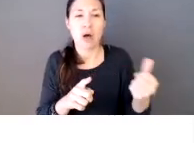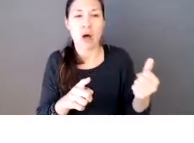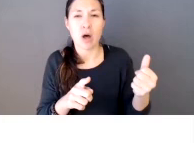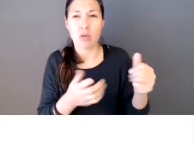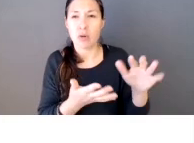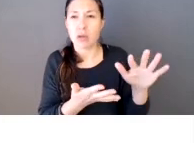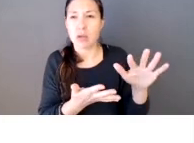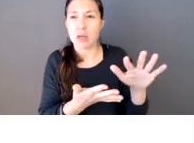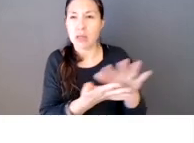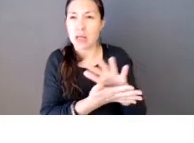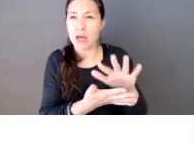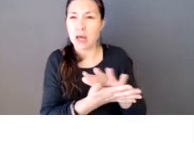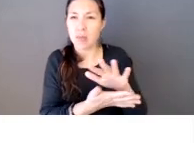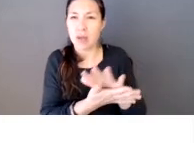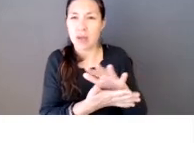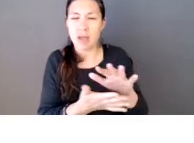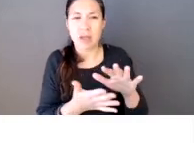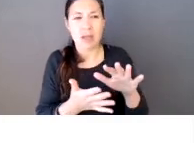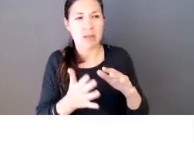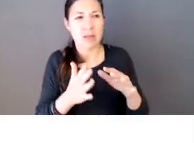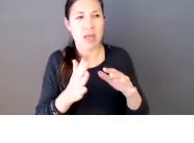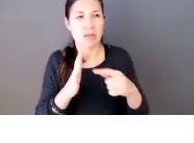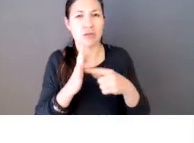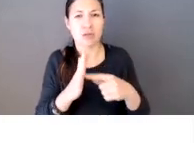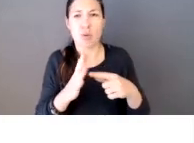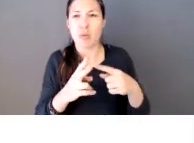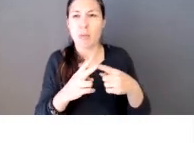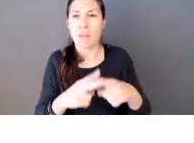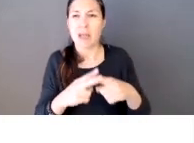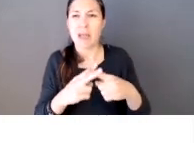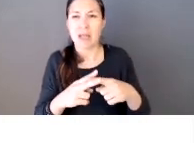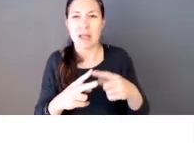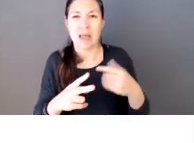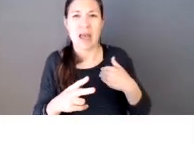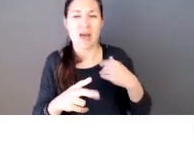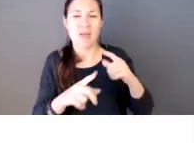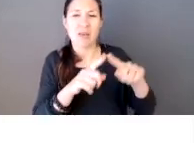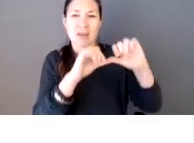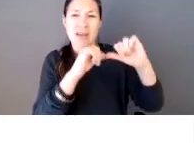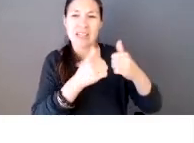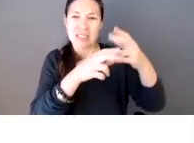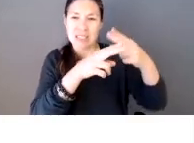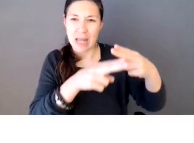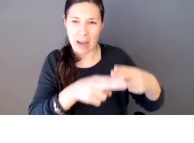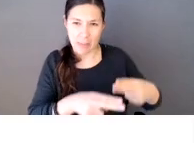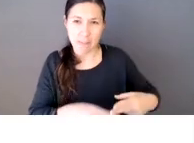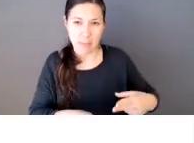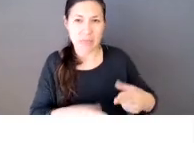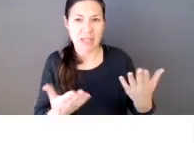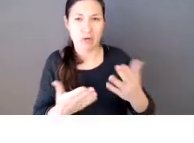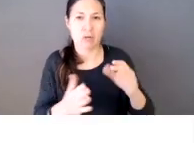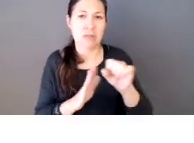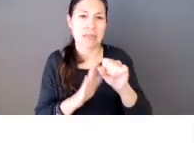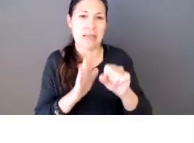at the beginning of the presentation that has all of the other protective services agencies in the state.